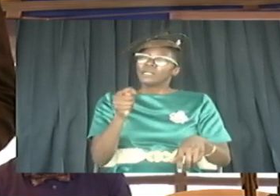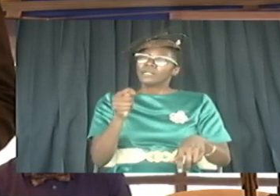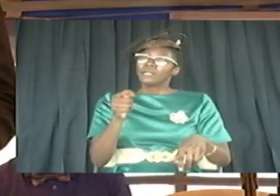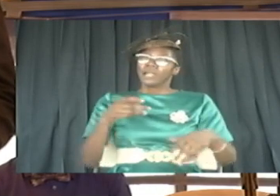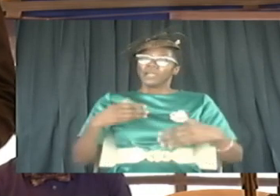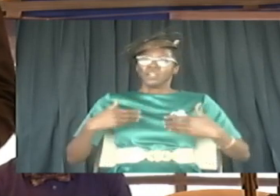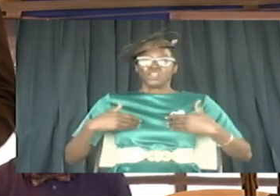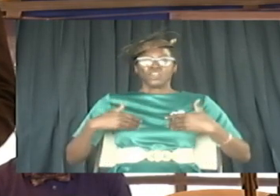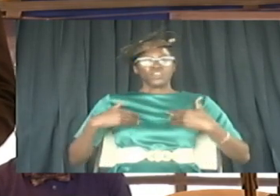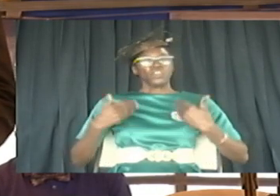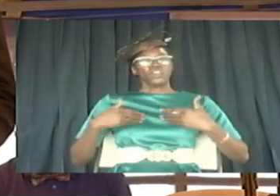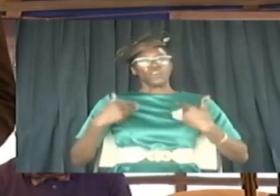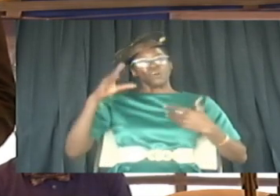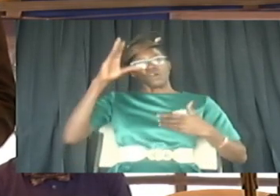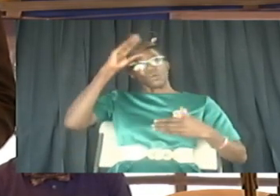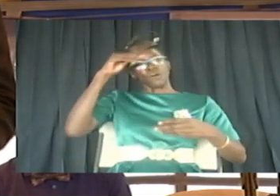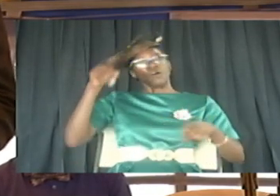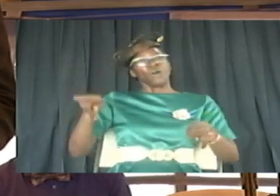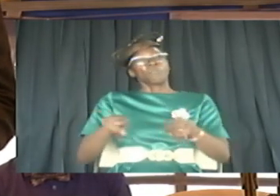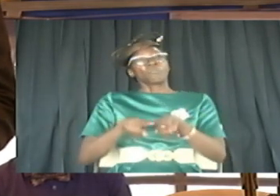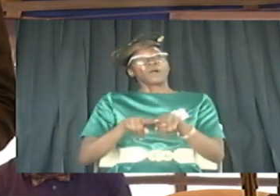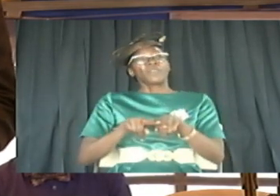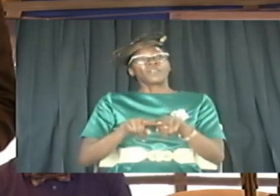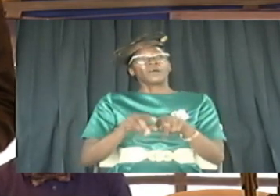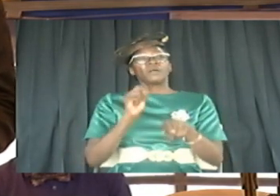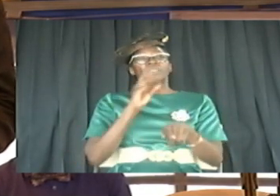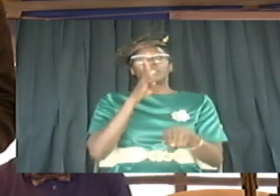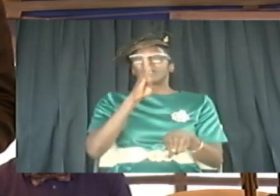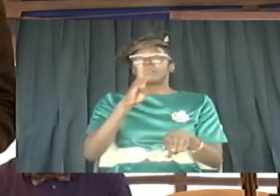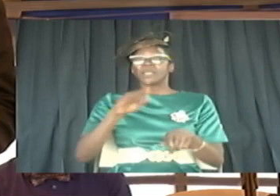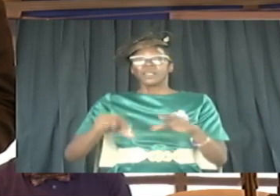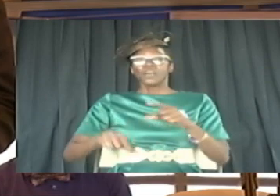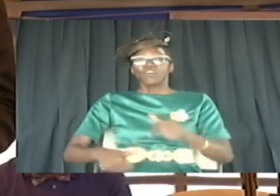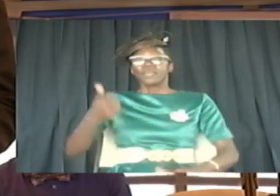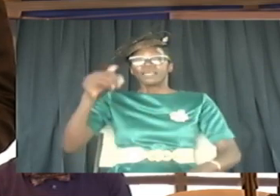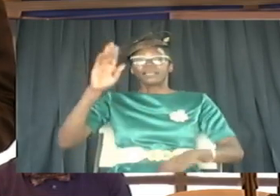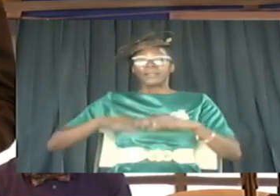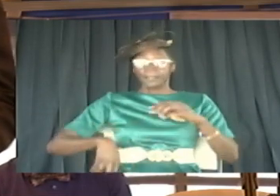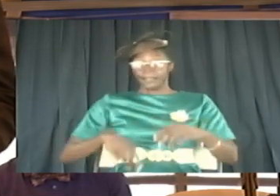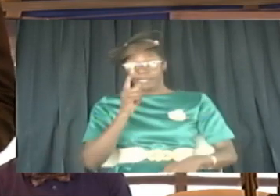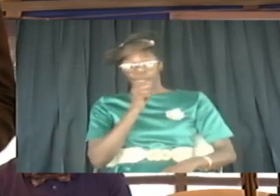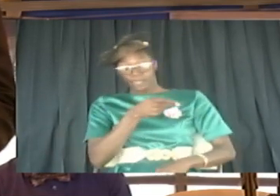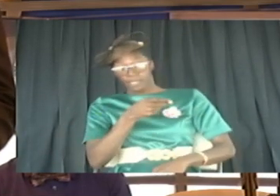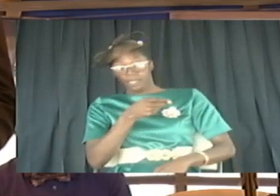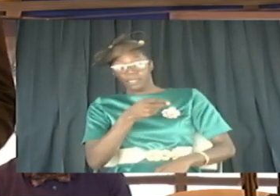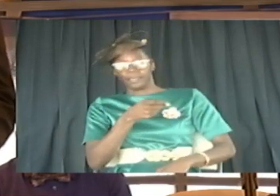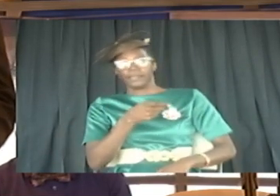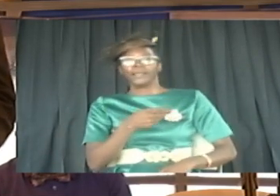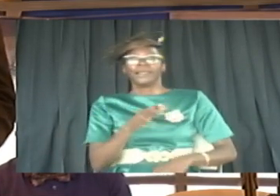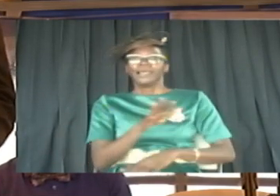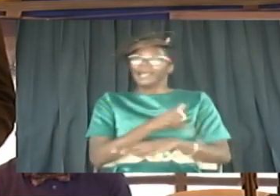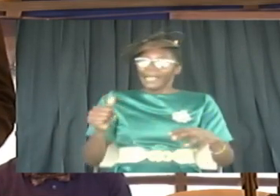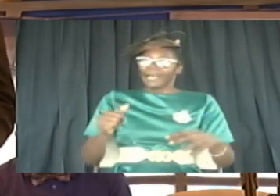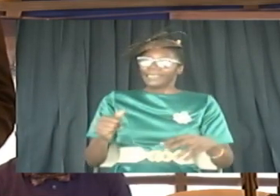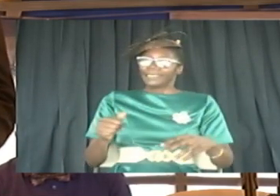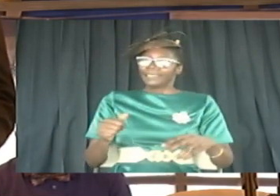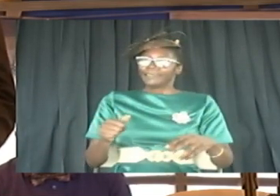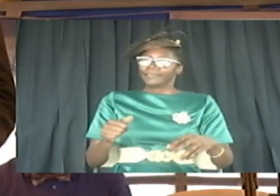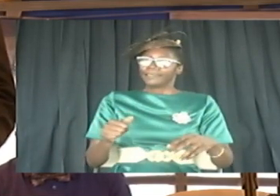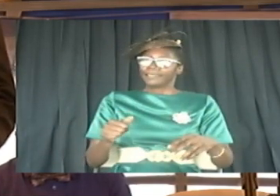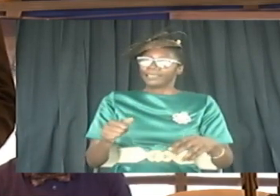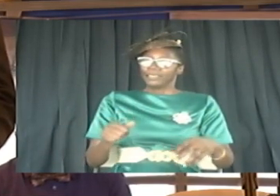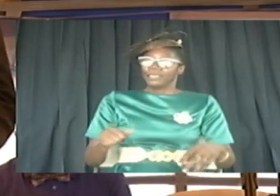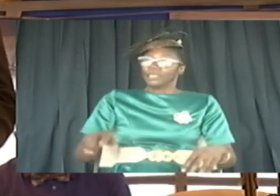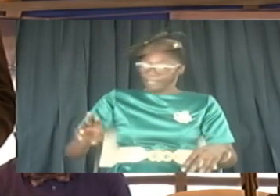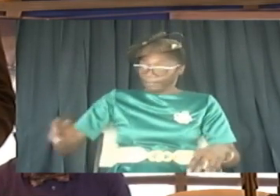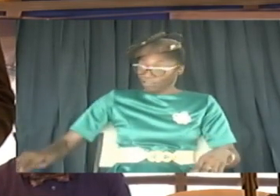brother shall be greater than he, and his seed shall